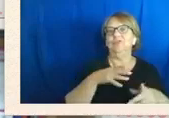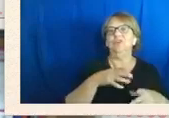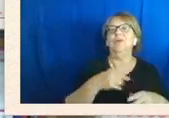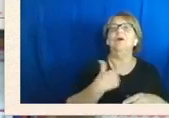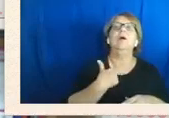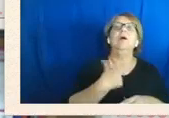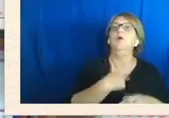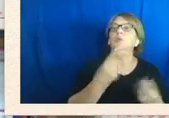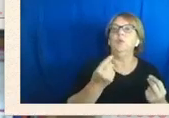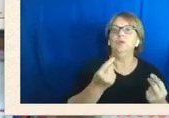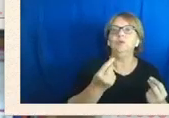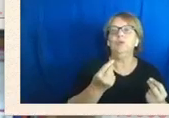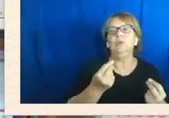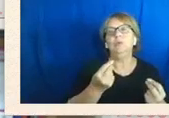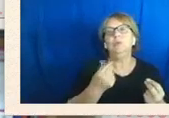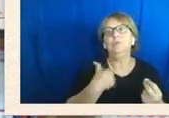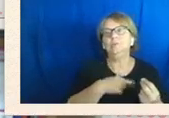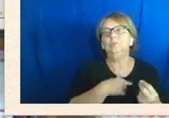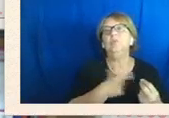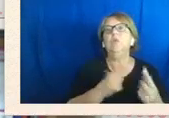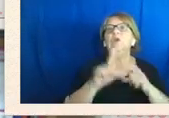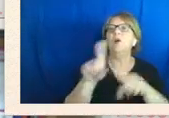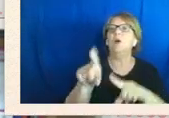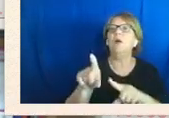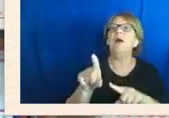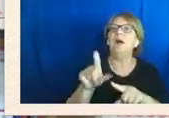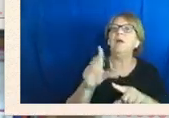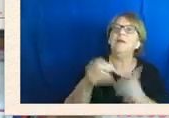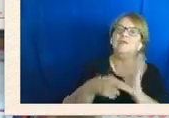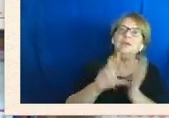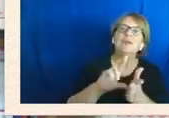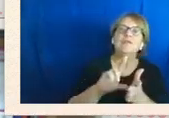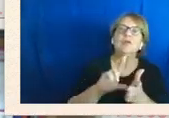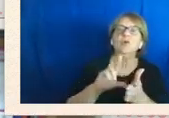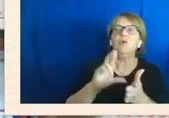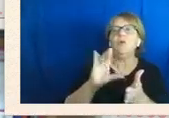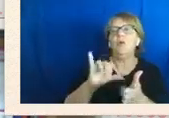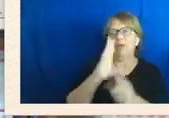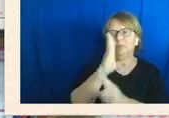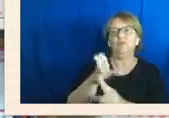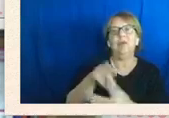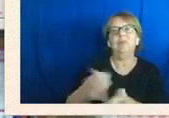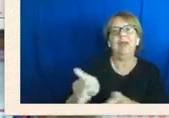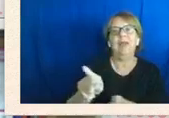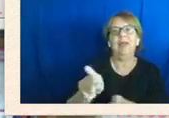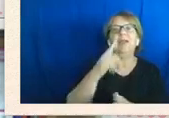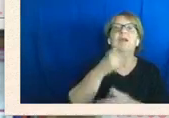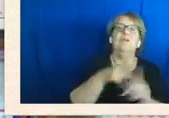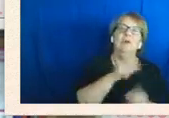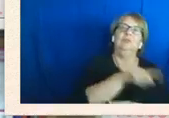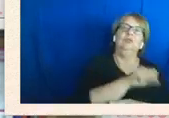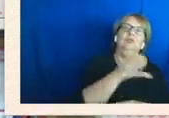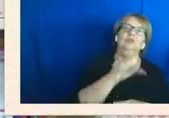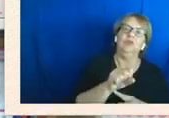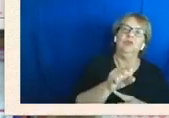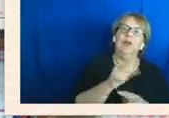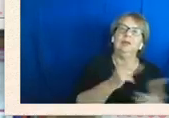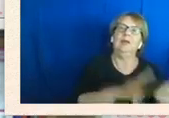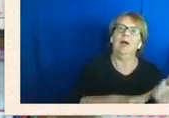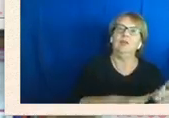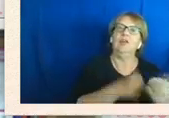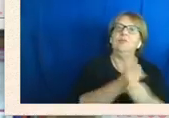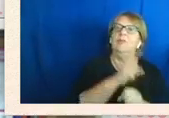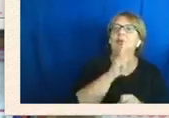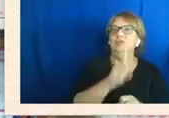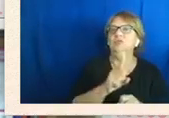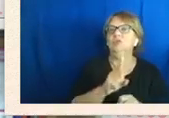out and review the records for the rep payee on behalf of Social Security as a contract to make sure that those benefits are